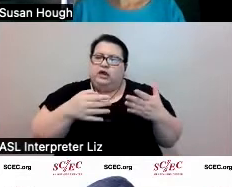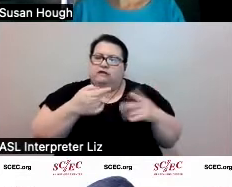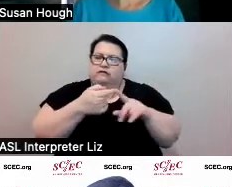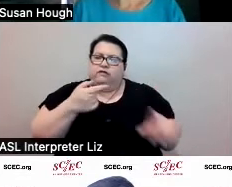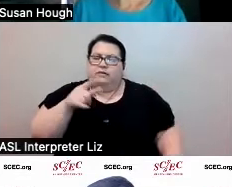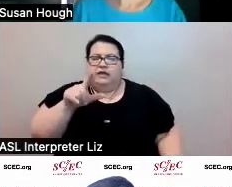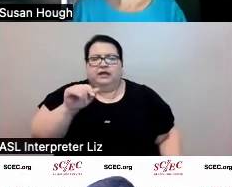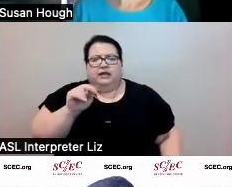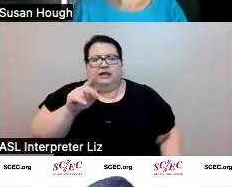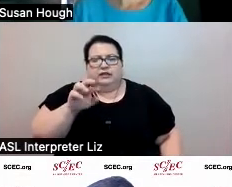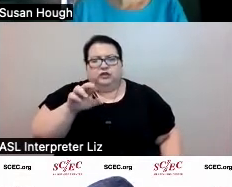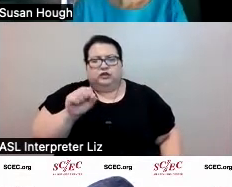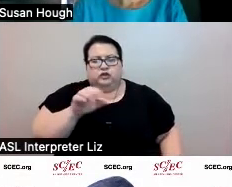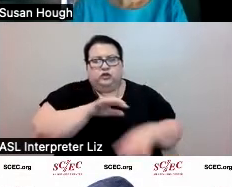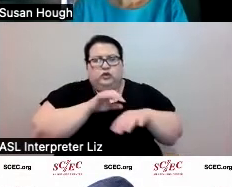So